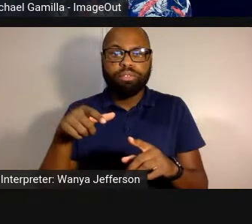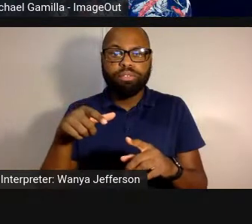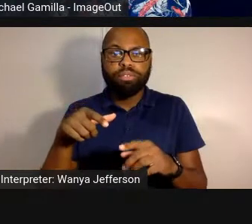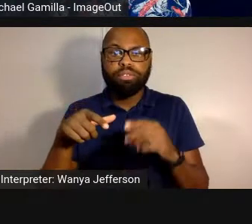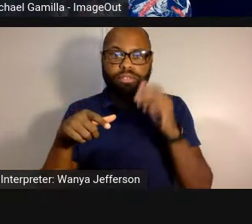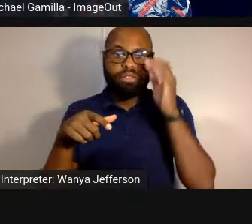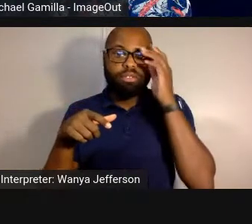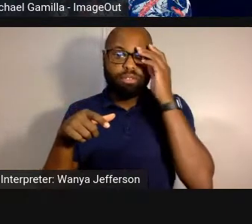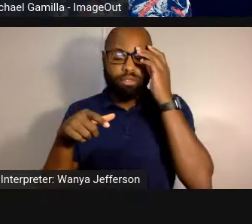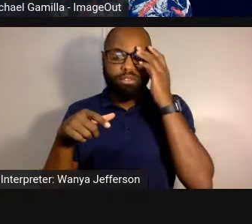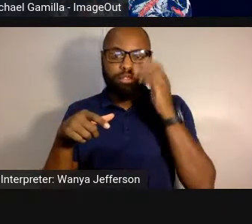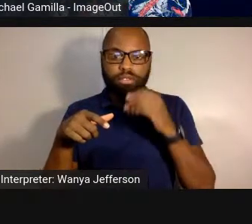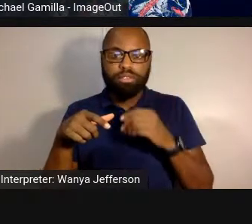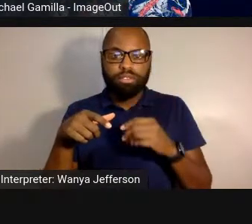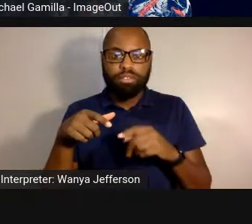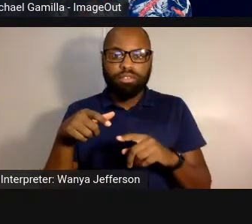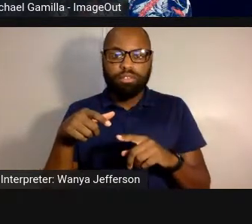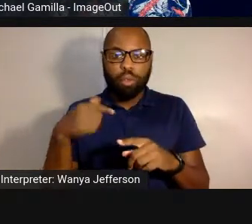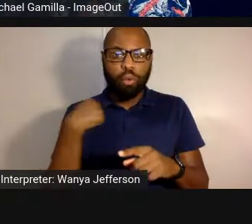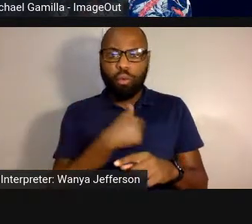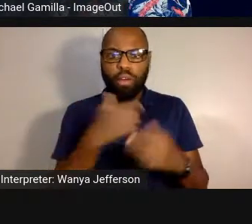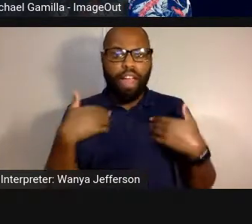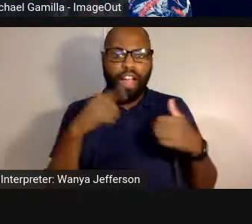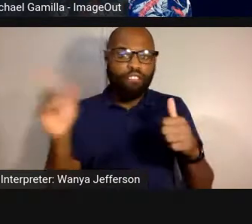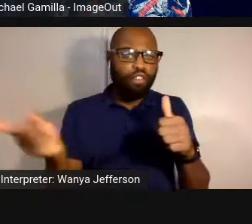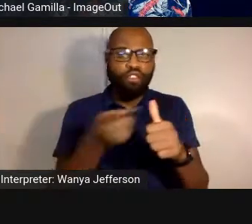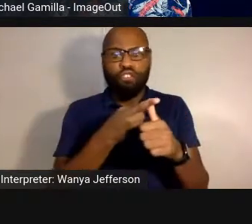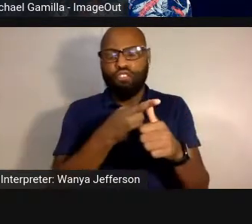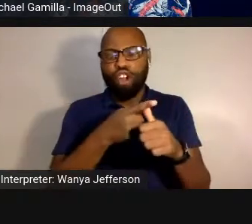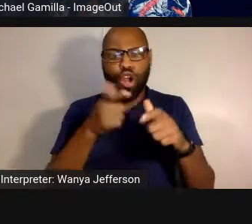because we have the first major